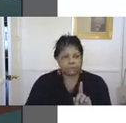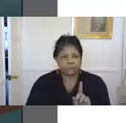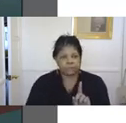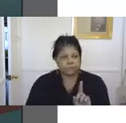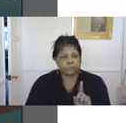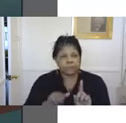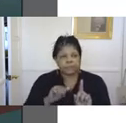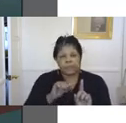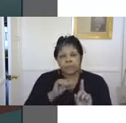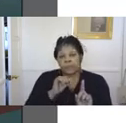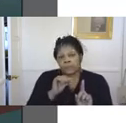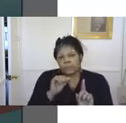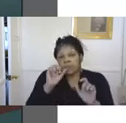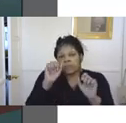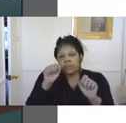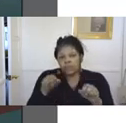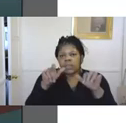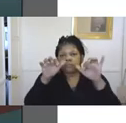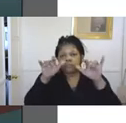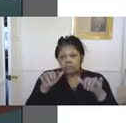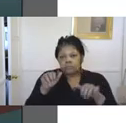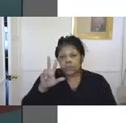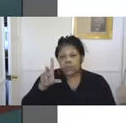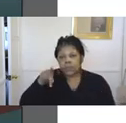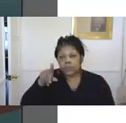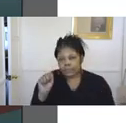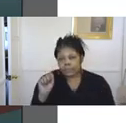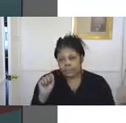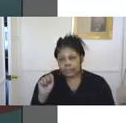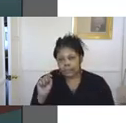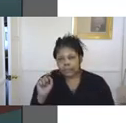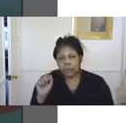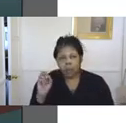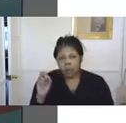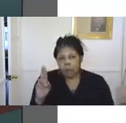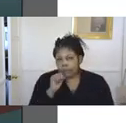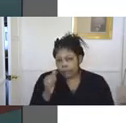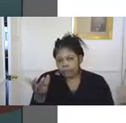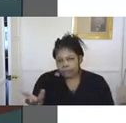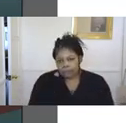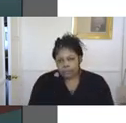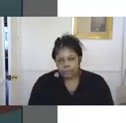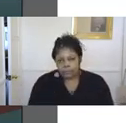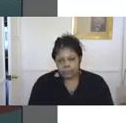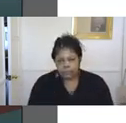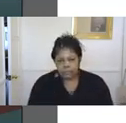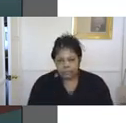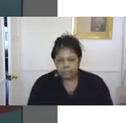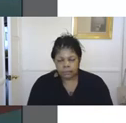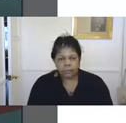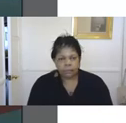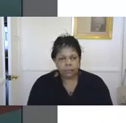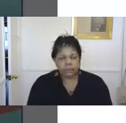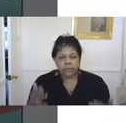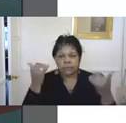if you're not sure what units you're using. Okay, so there we have that. Now, we